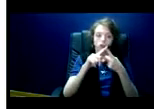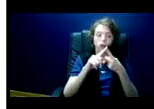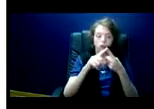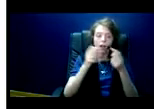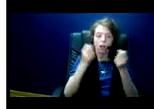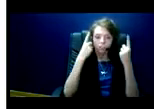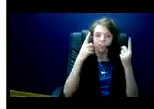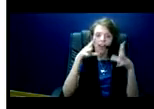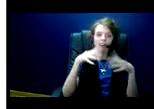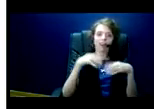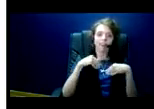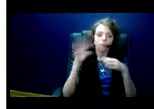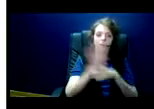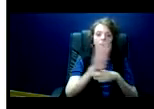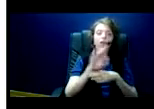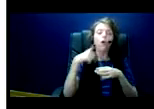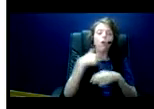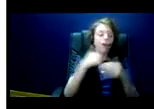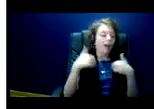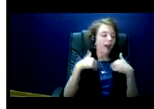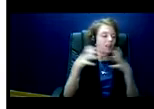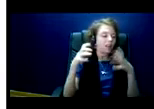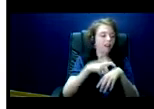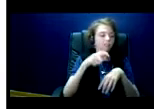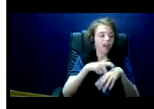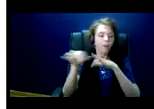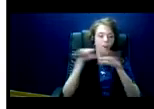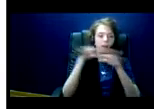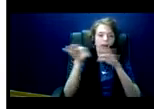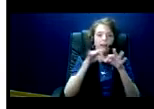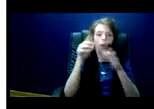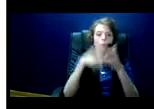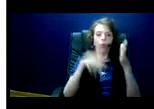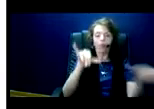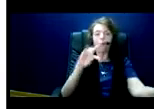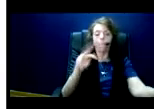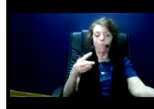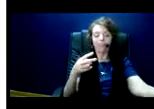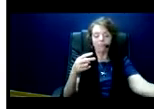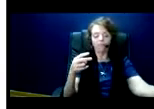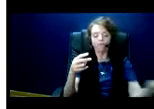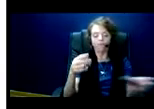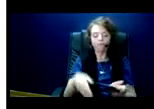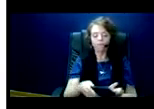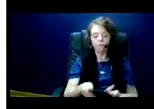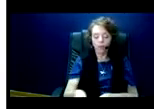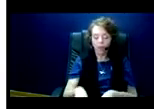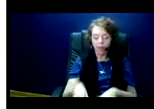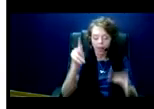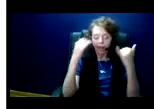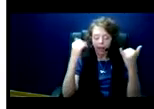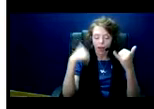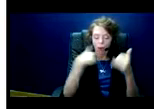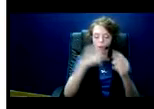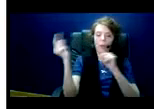behavior. In our classes, we spend a lot of time sort of exploring what this means, and now even in a virtual setting, we're coming back to it and saying, what